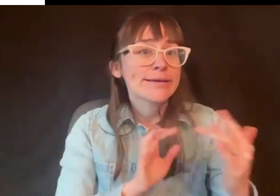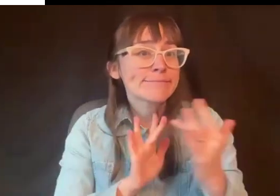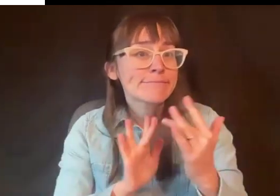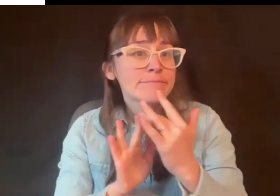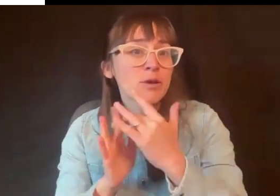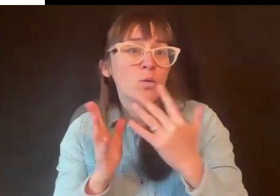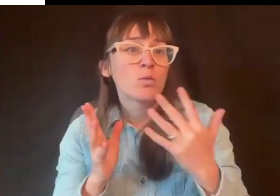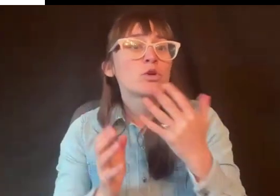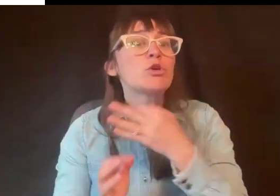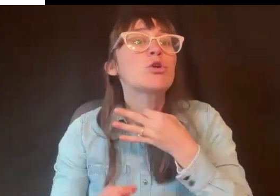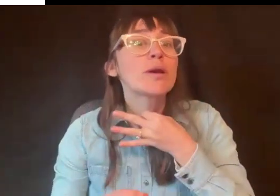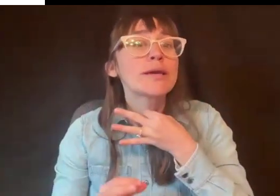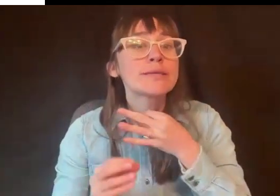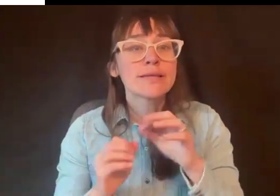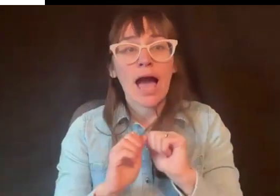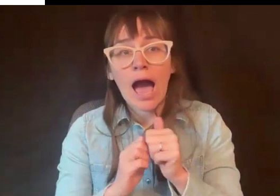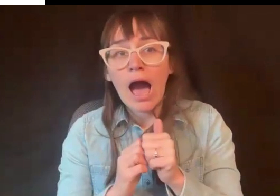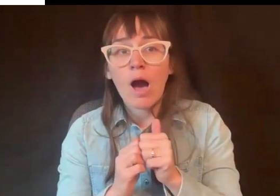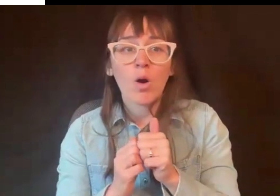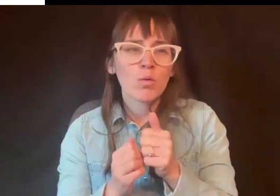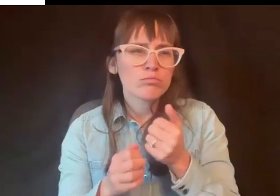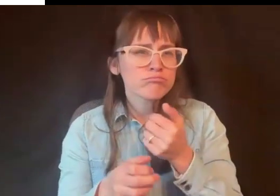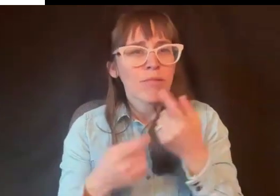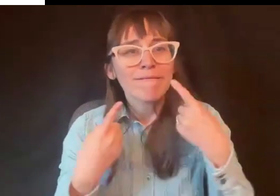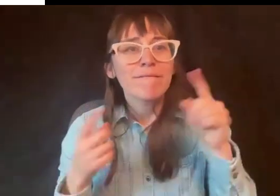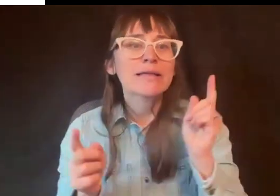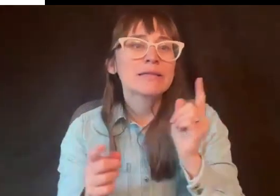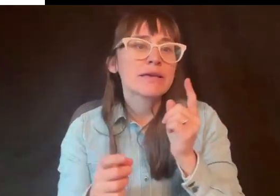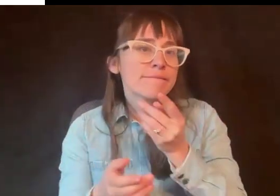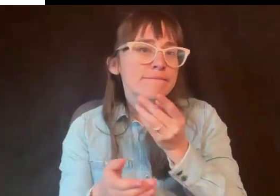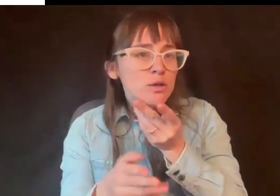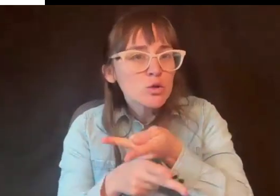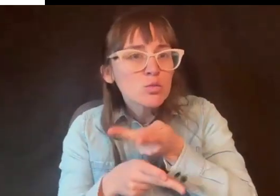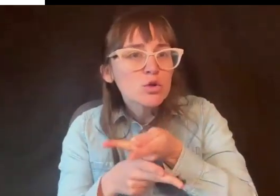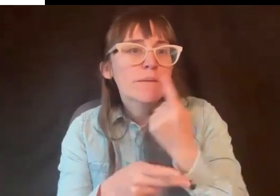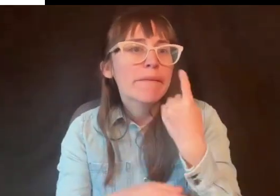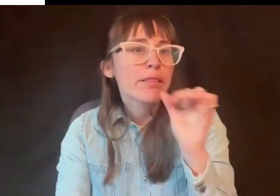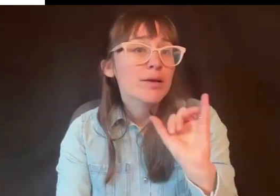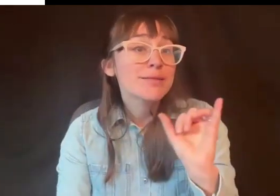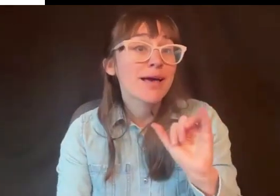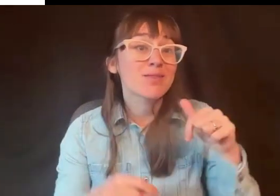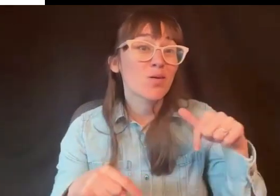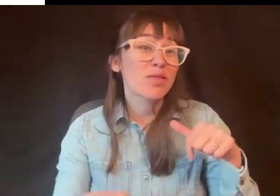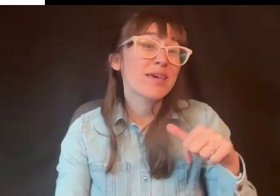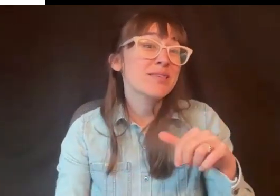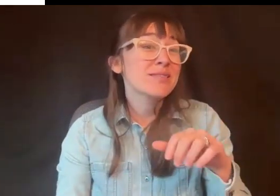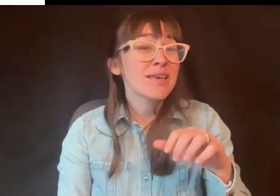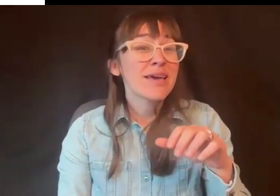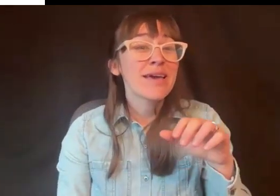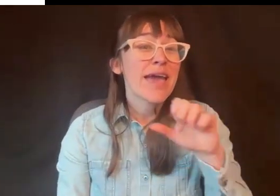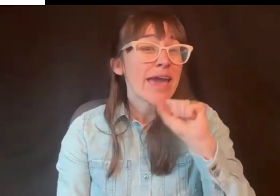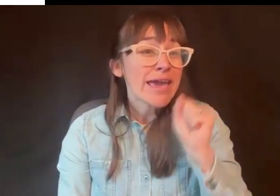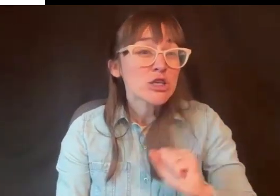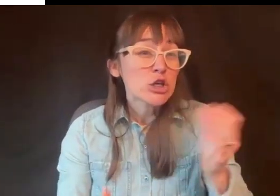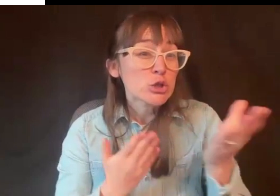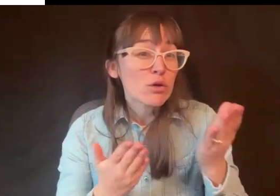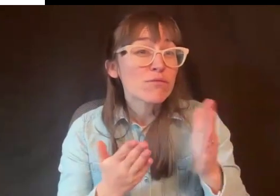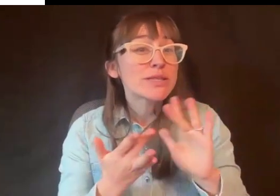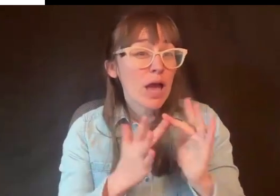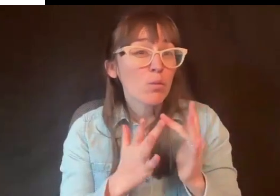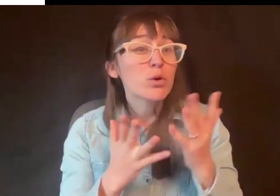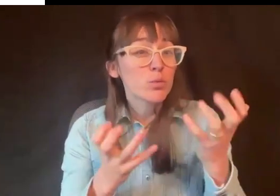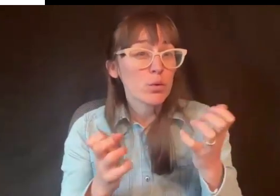of funding. And so we want the Aging Services Network to continue to be effective in